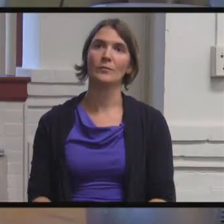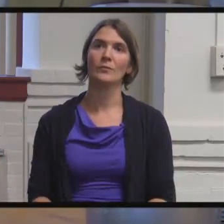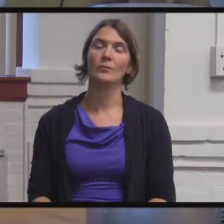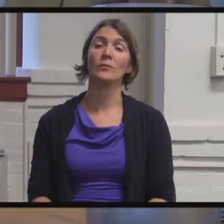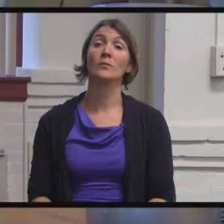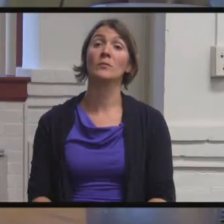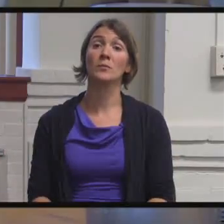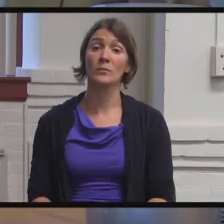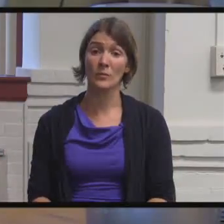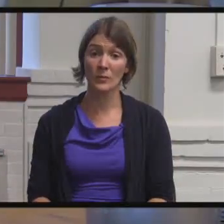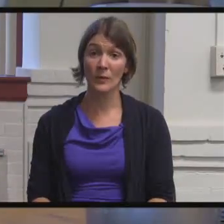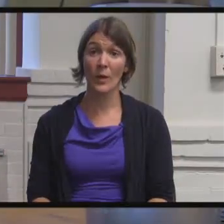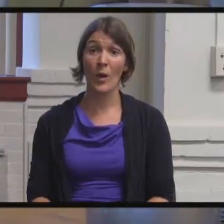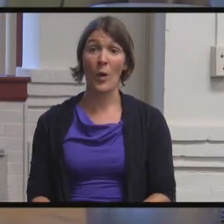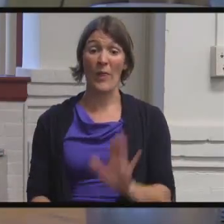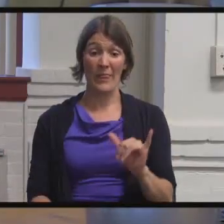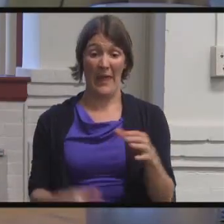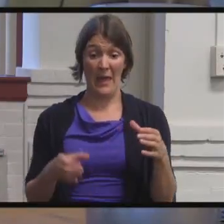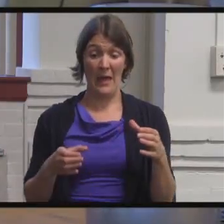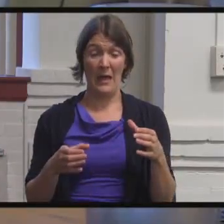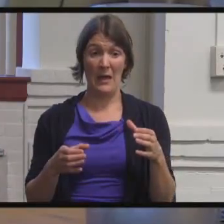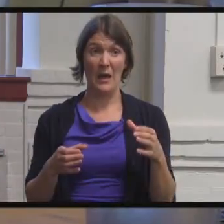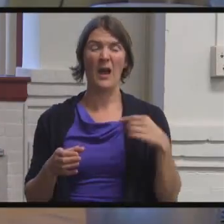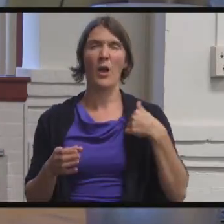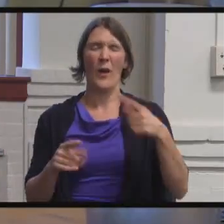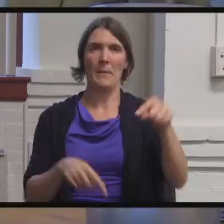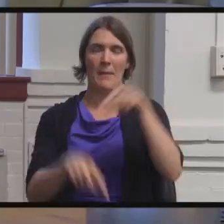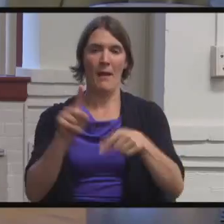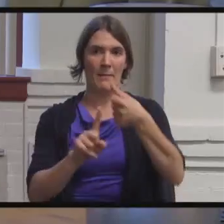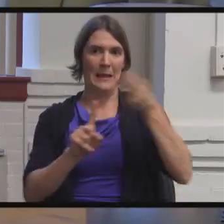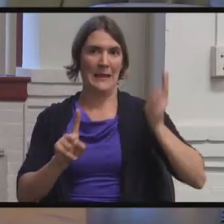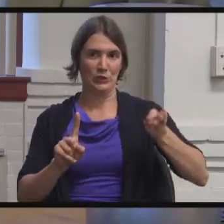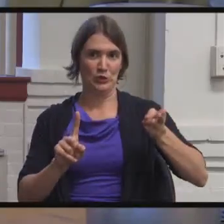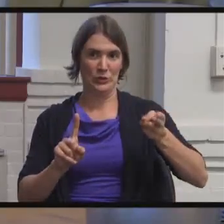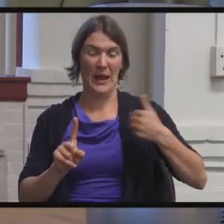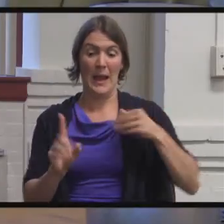As we know from the meeting, I believe 4 weeks ago,